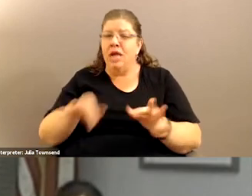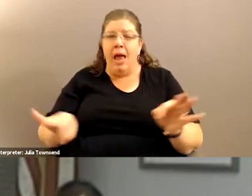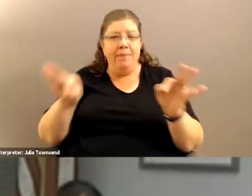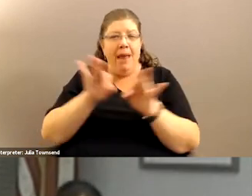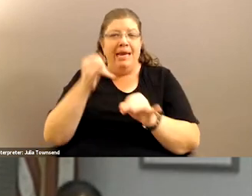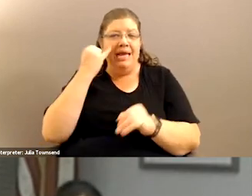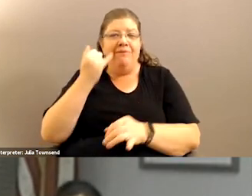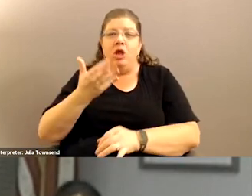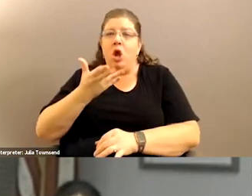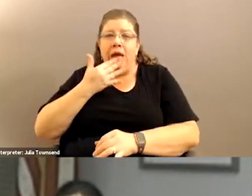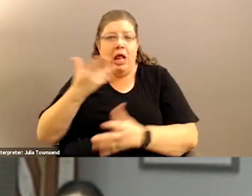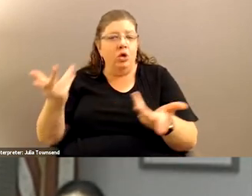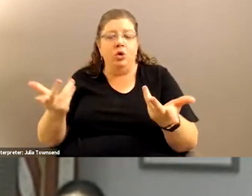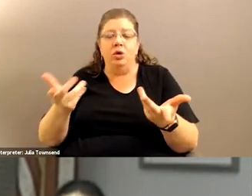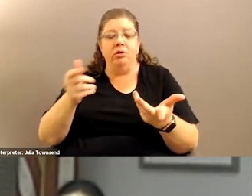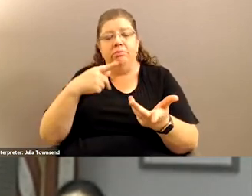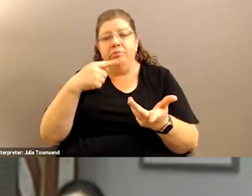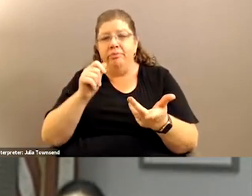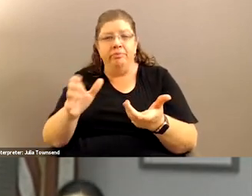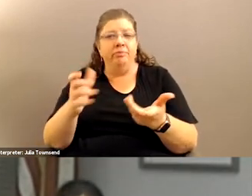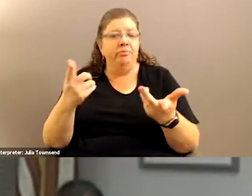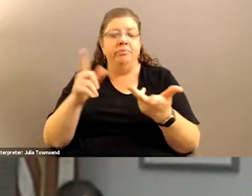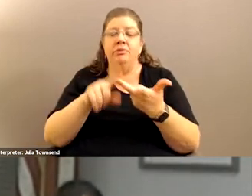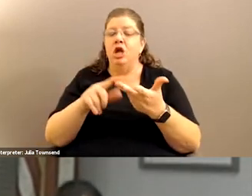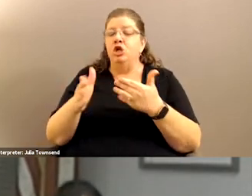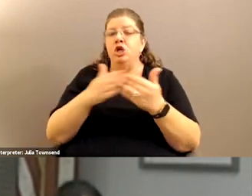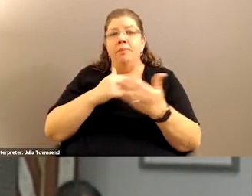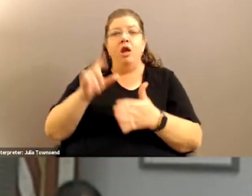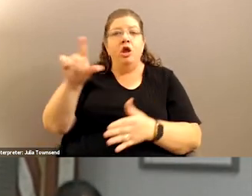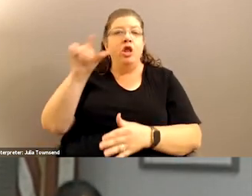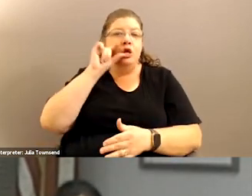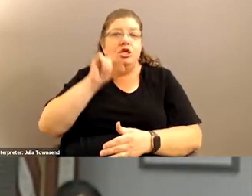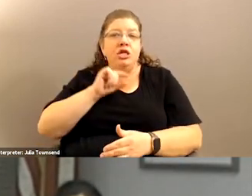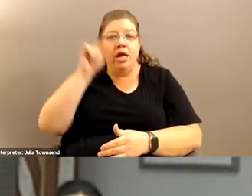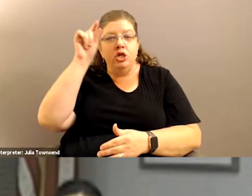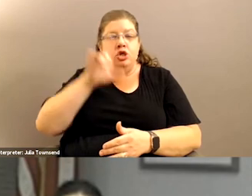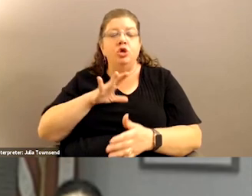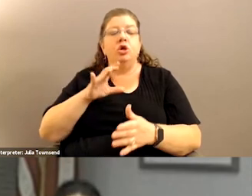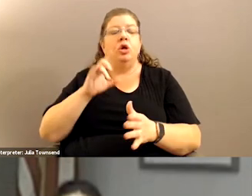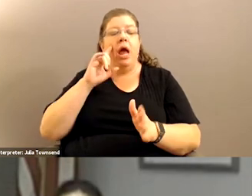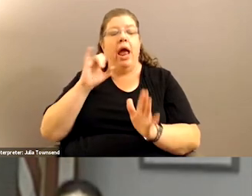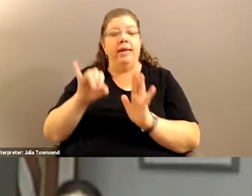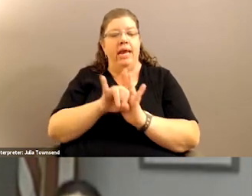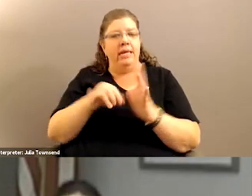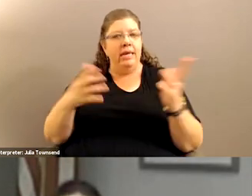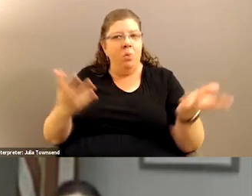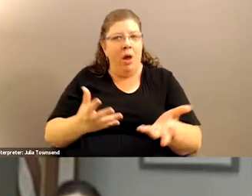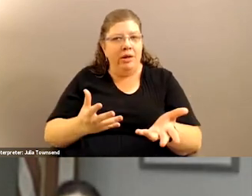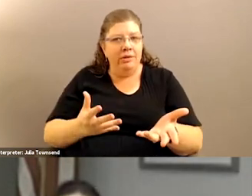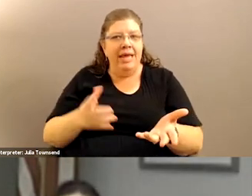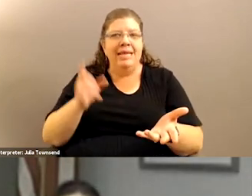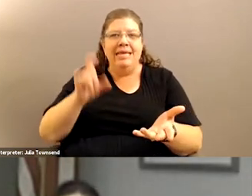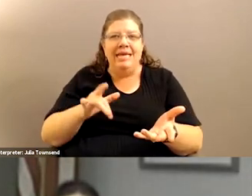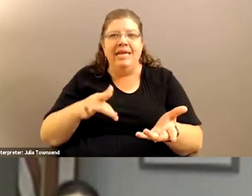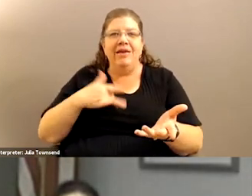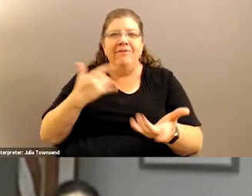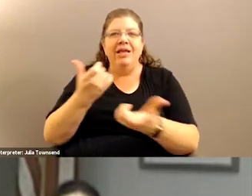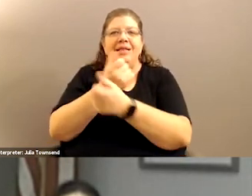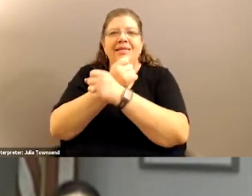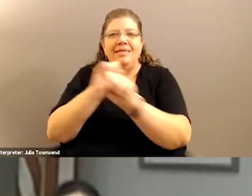you know it shouldn't matter what their gender identity is they need to feel safe and that's the only way that i